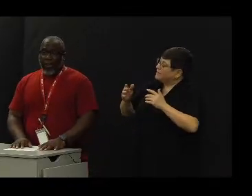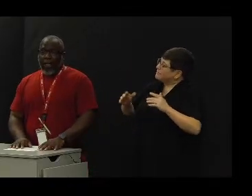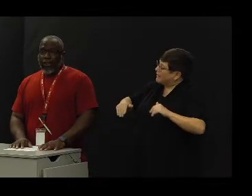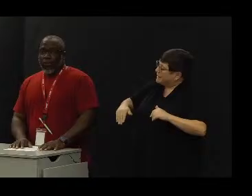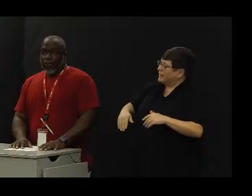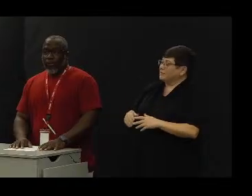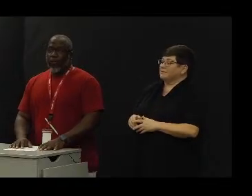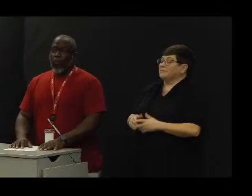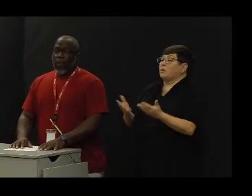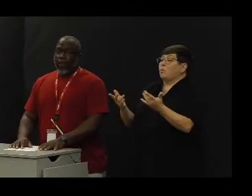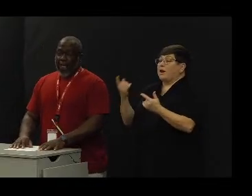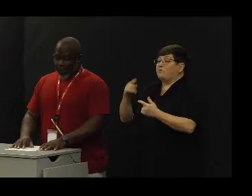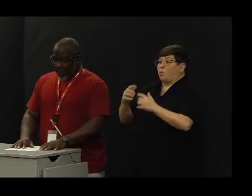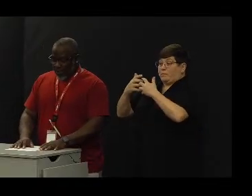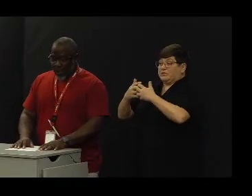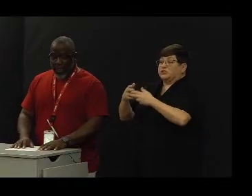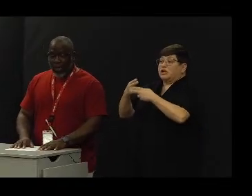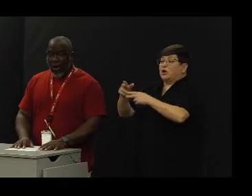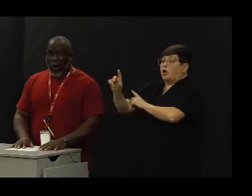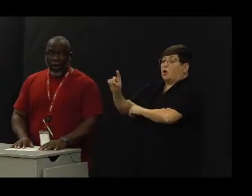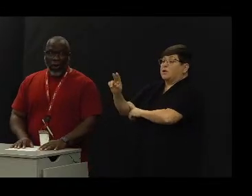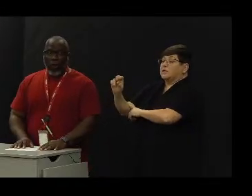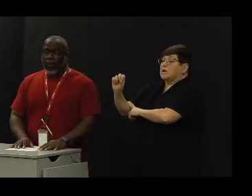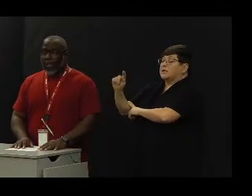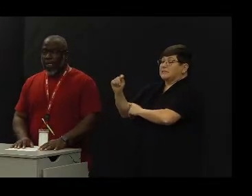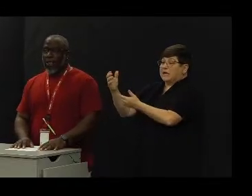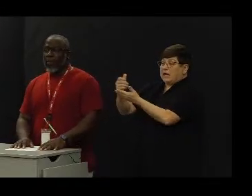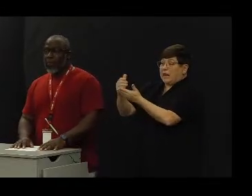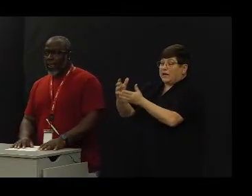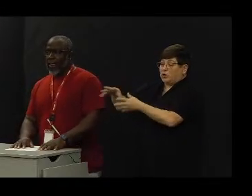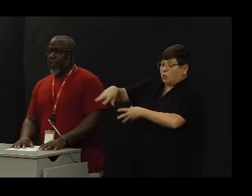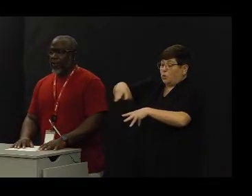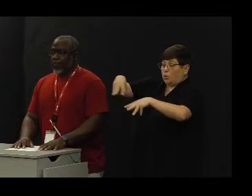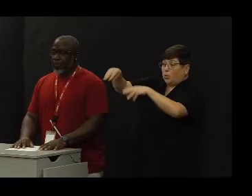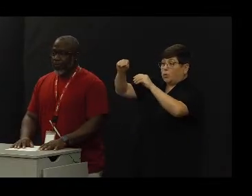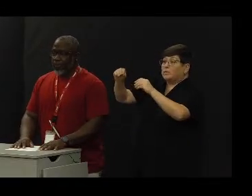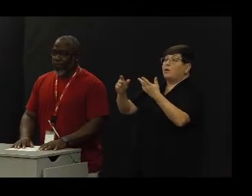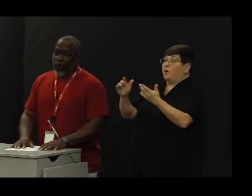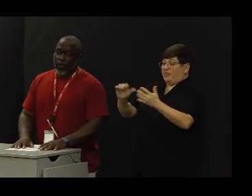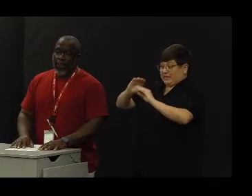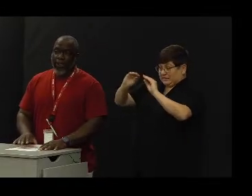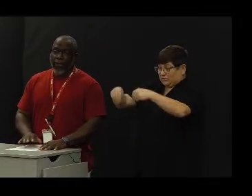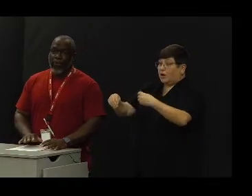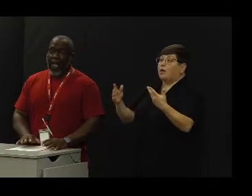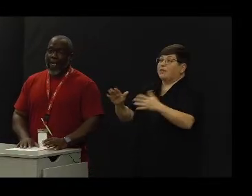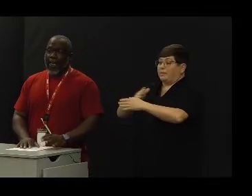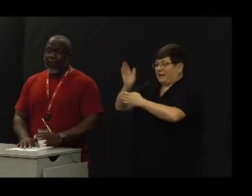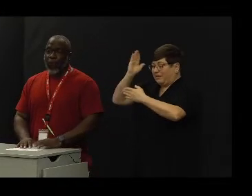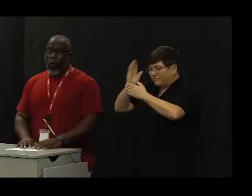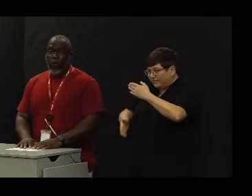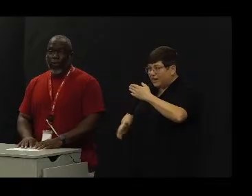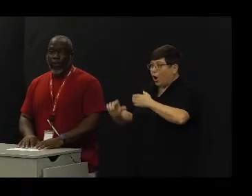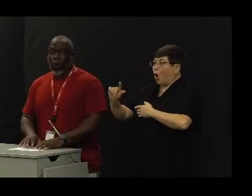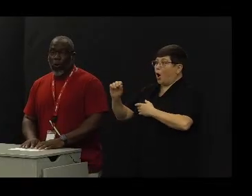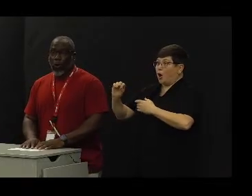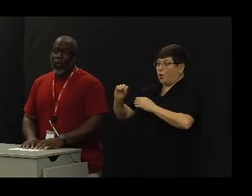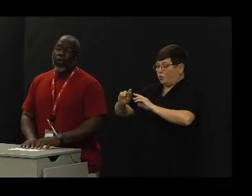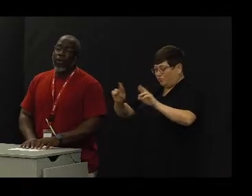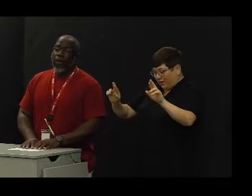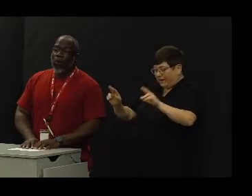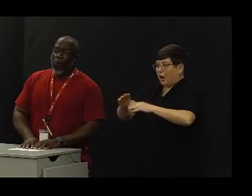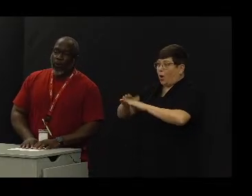dust collector. Once that's complete, Argo will be complete. We're still painting for the